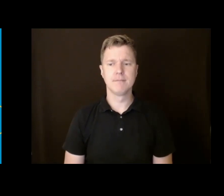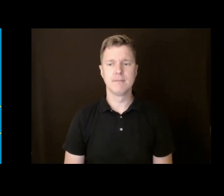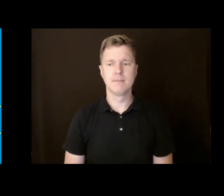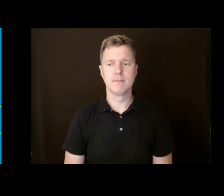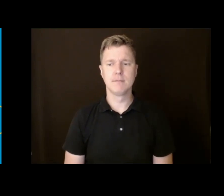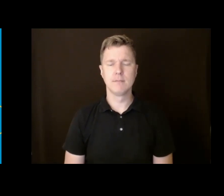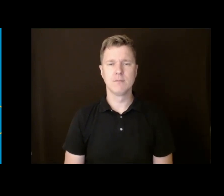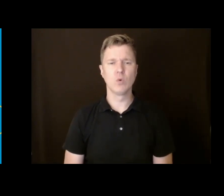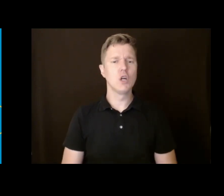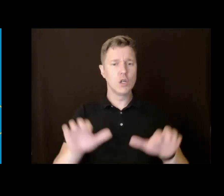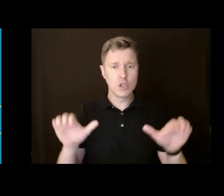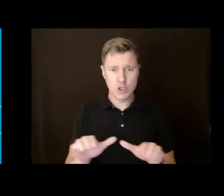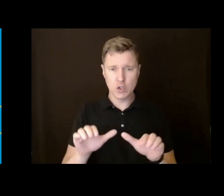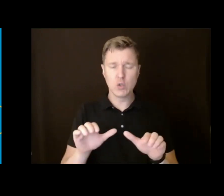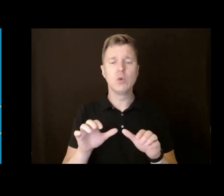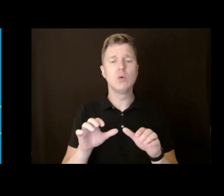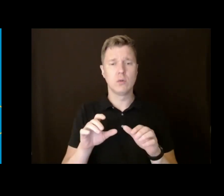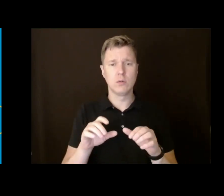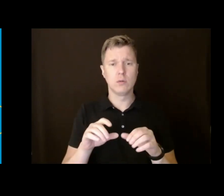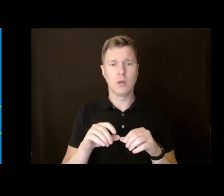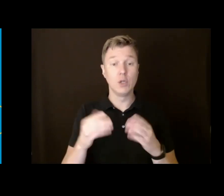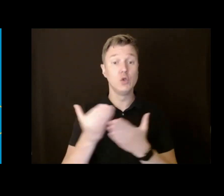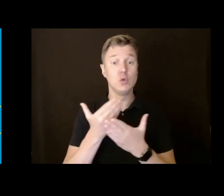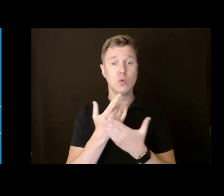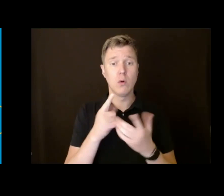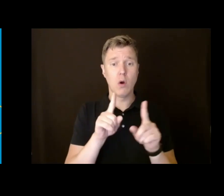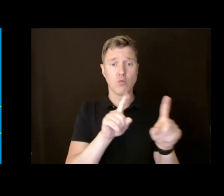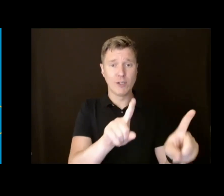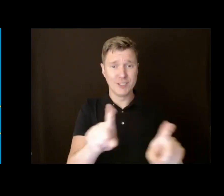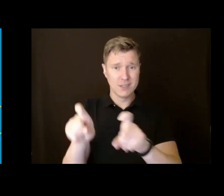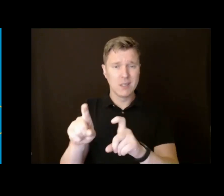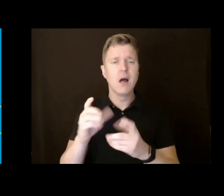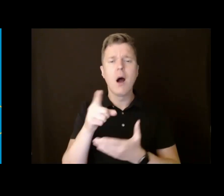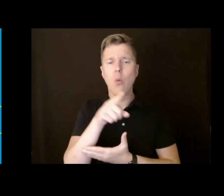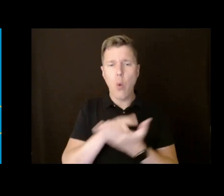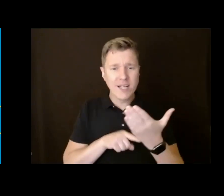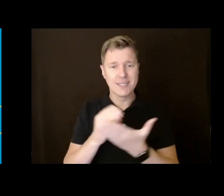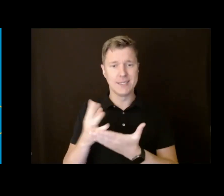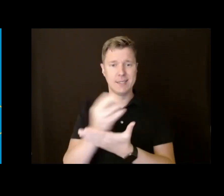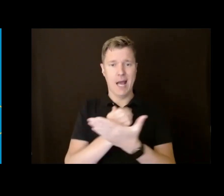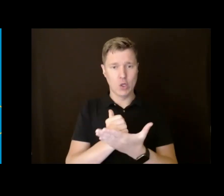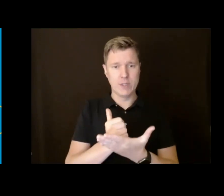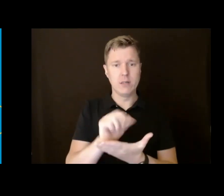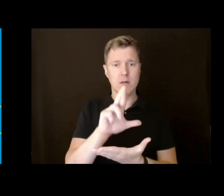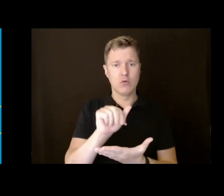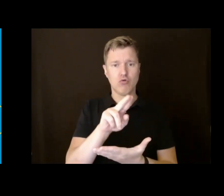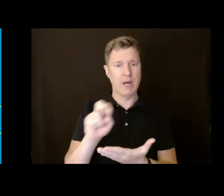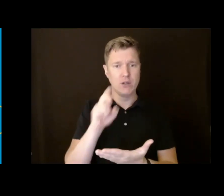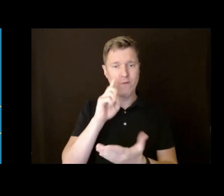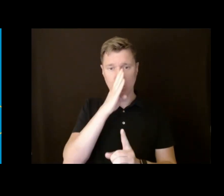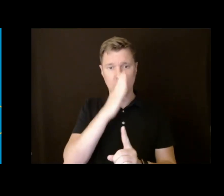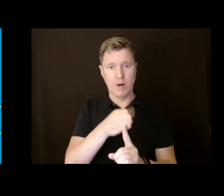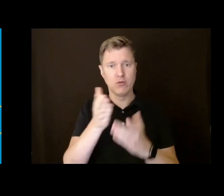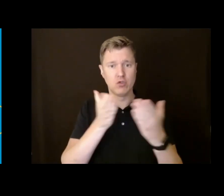we're going to do another question. So what is the salary range of your organization for direct service